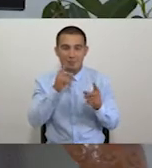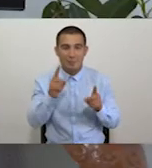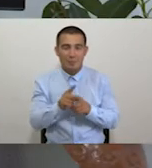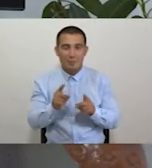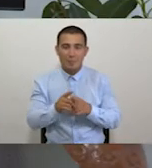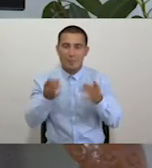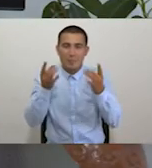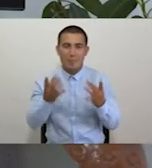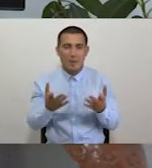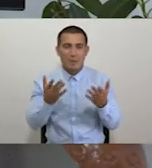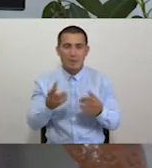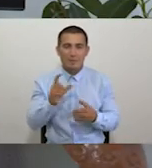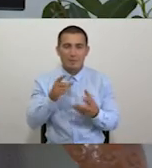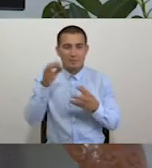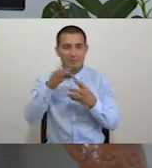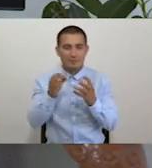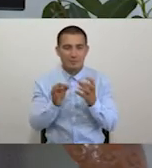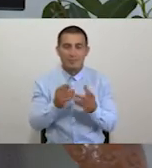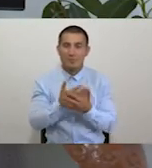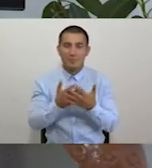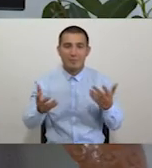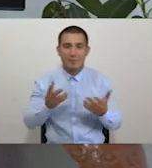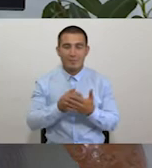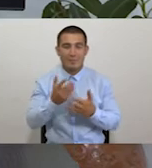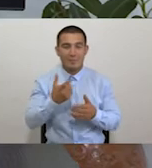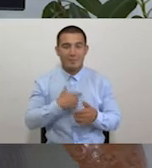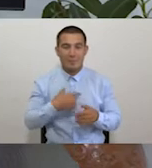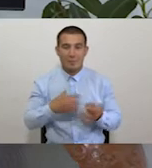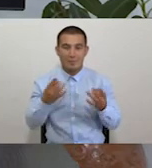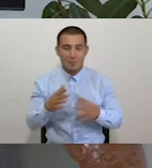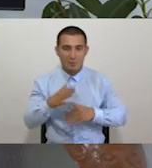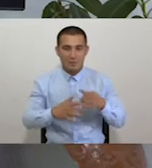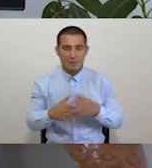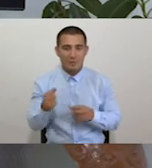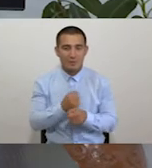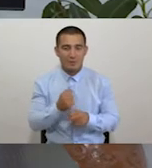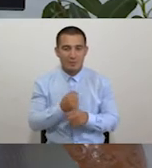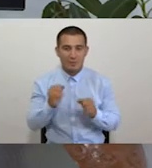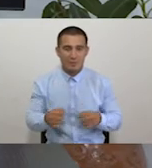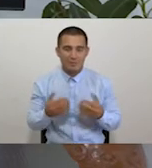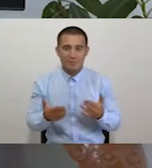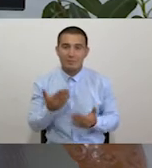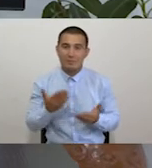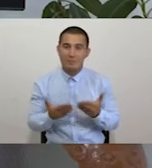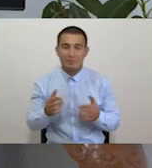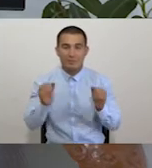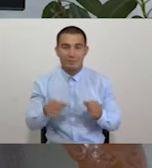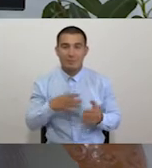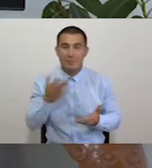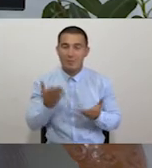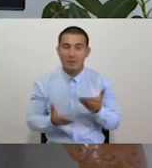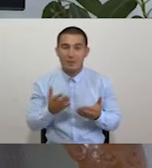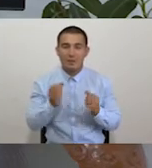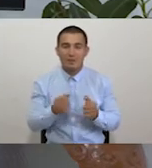sodda ko'rinishdagi igna qadagichlarni o'z qo'limiz bilan tayyorlashimiz mumkin bo'ladi. Yoki